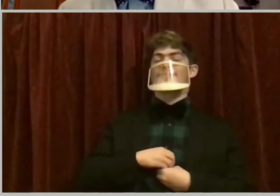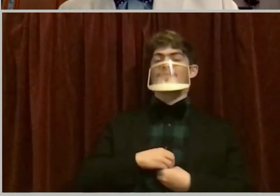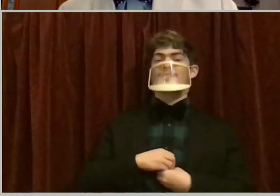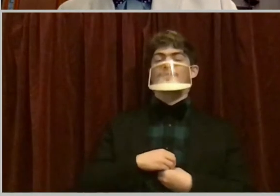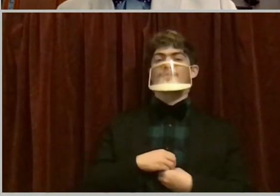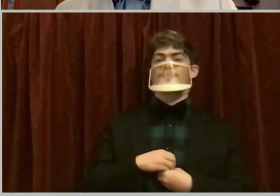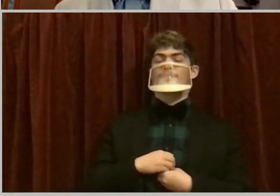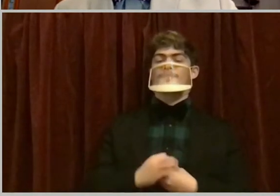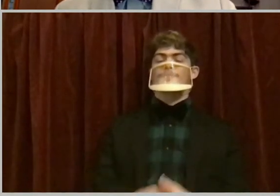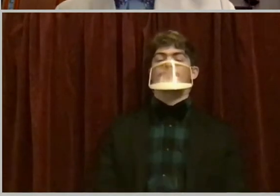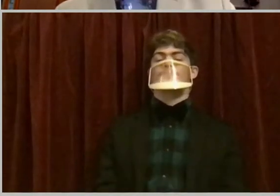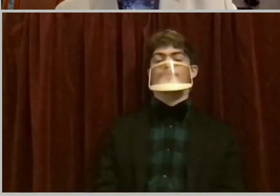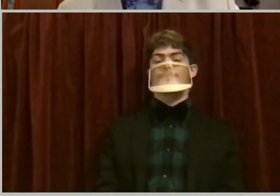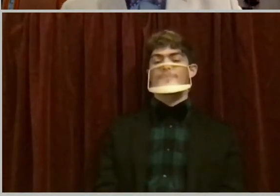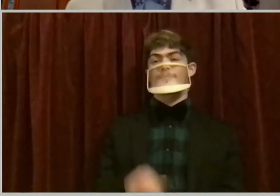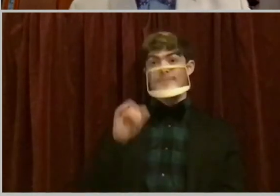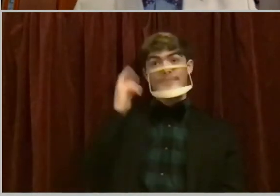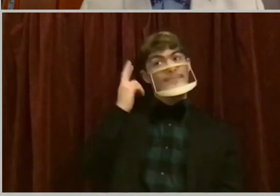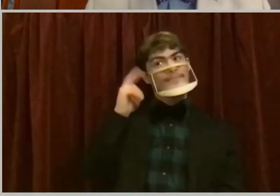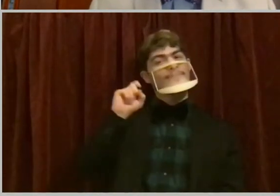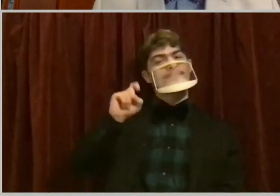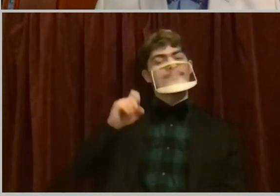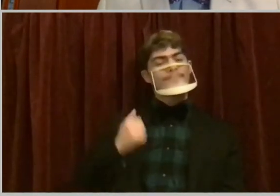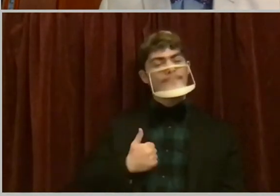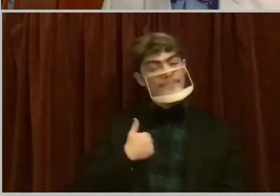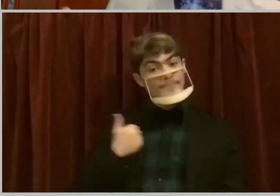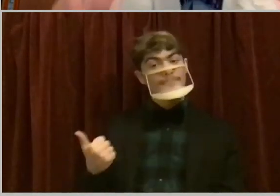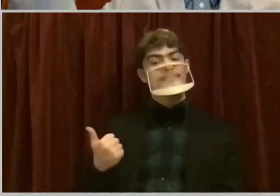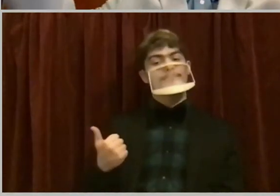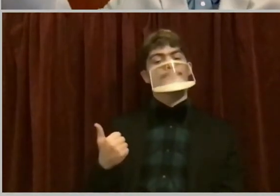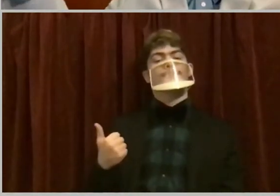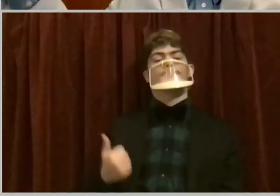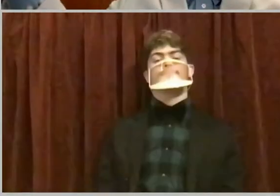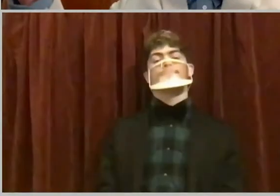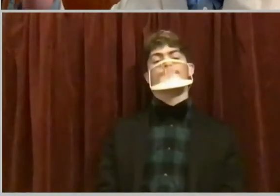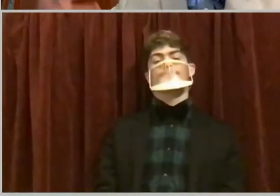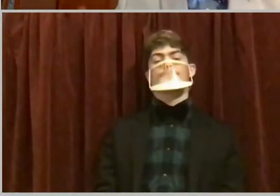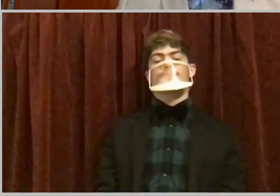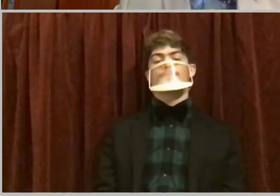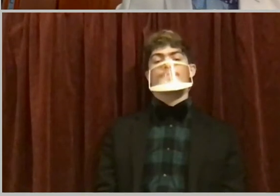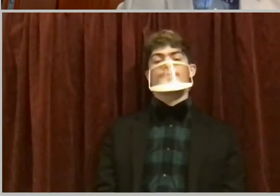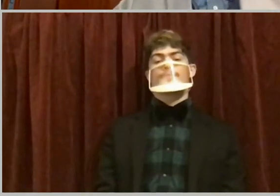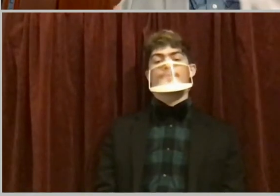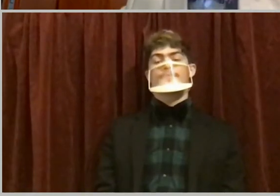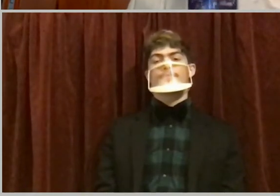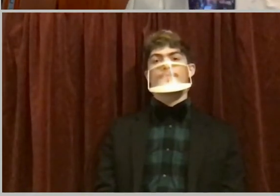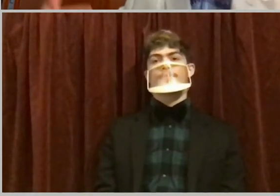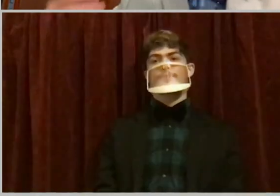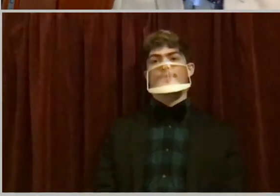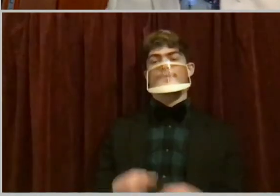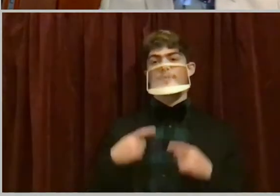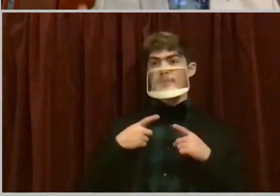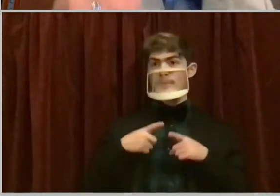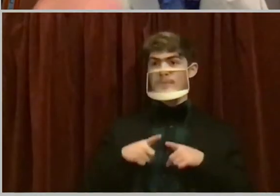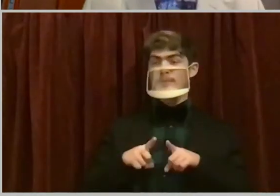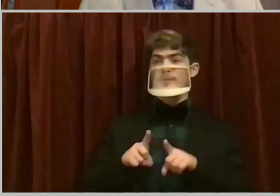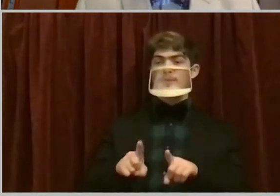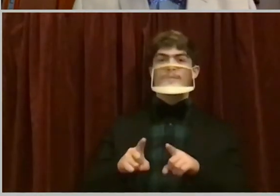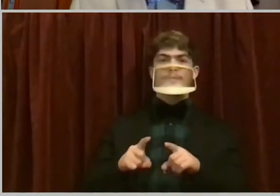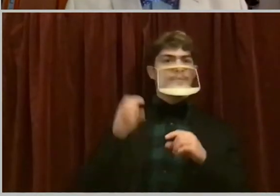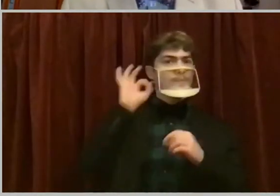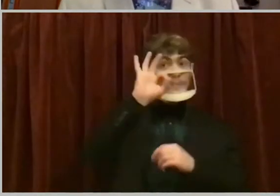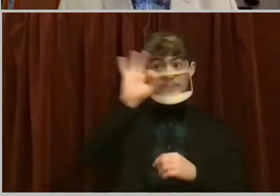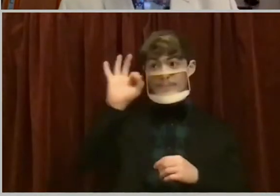of Christ, the aroma of Christ. We bear that radiance as we share this aroma, share